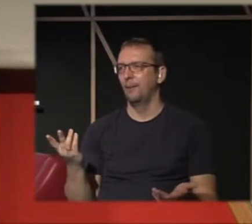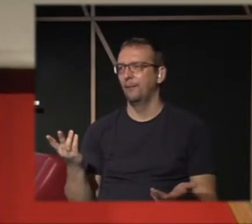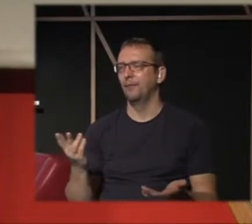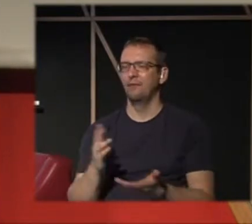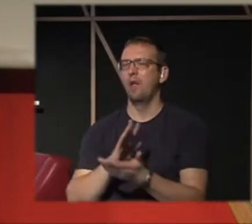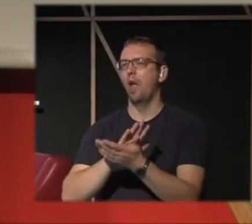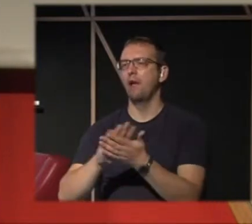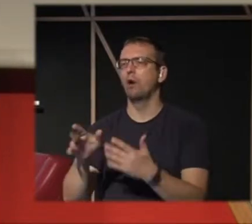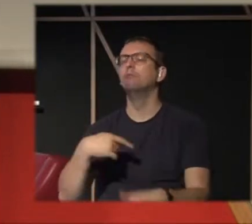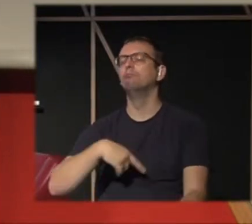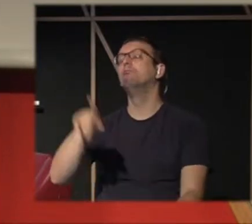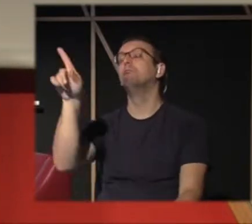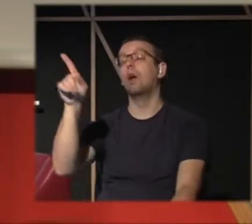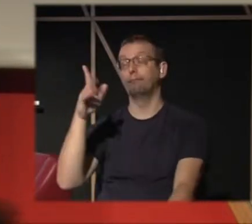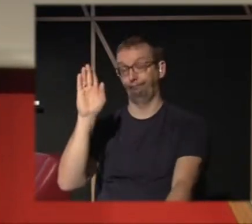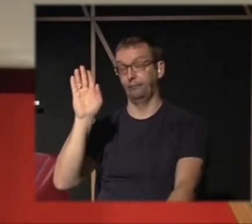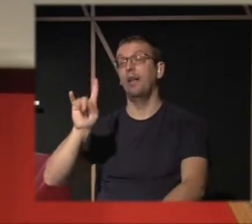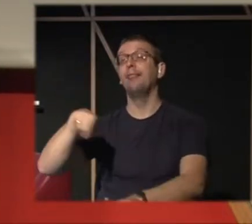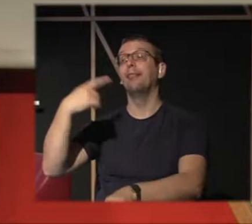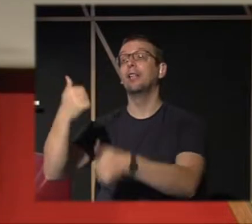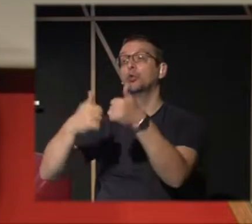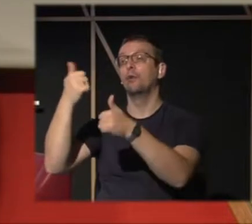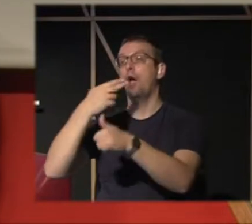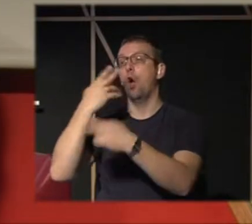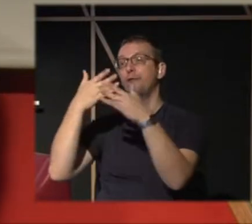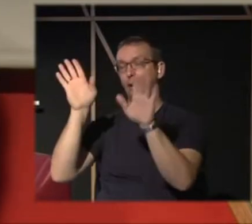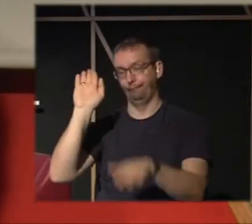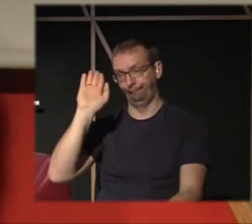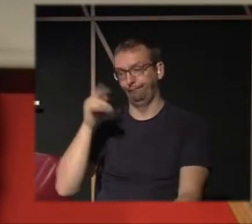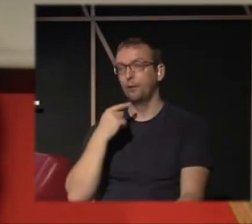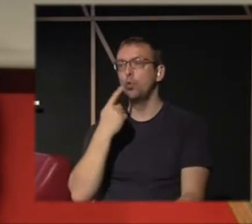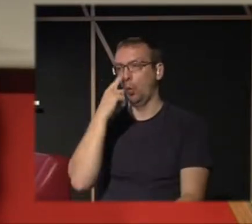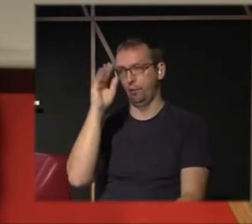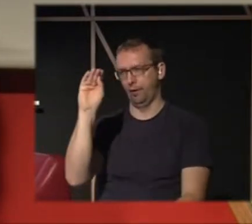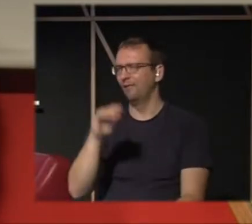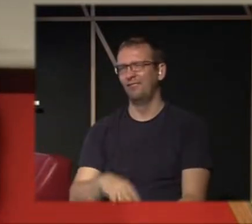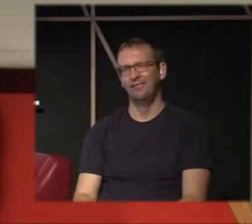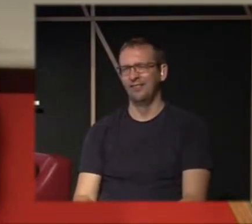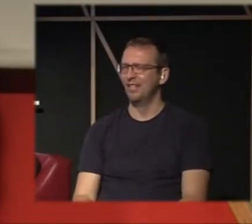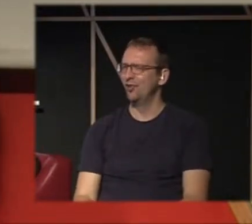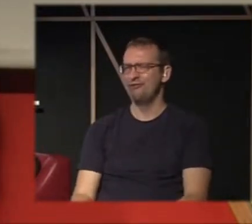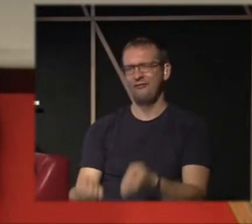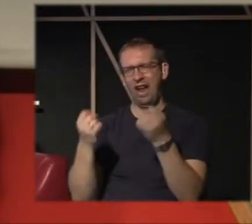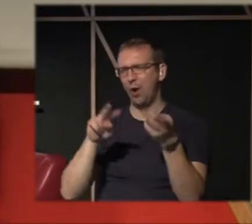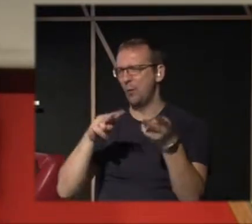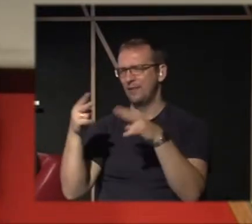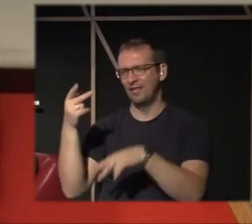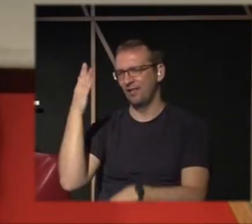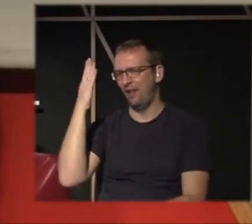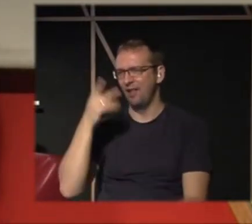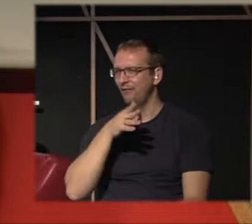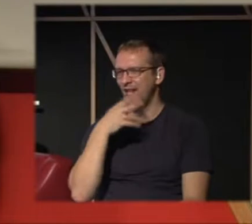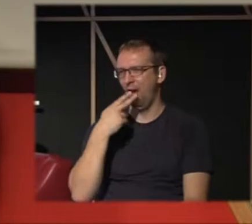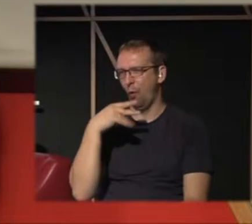So we would like to provide a healthy match environment on match day. Then